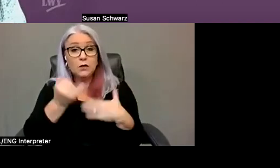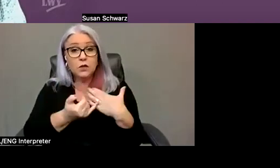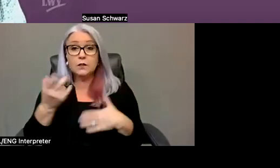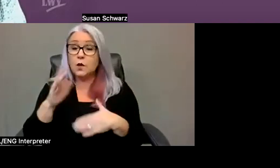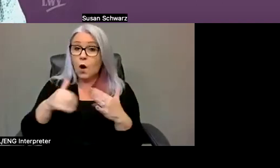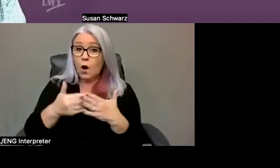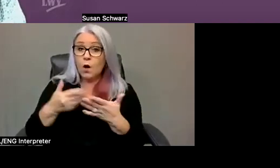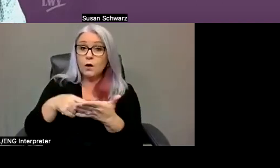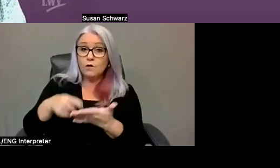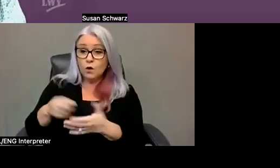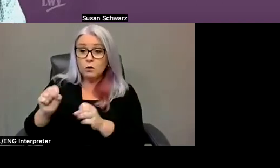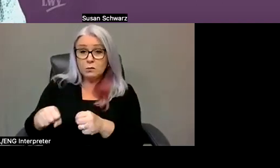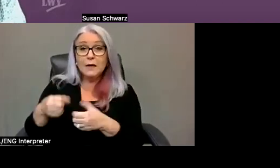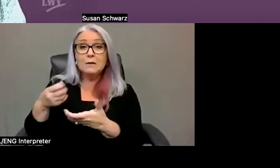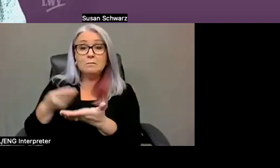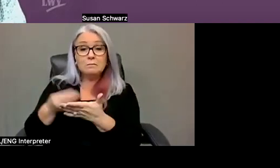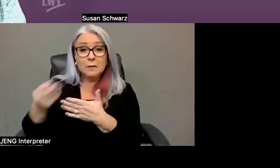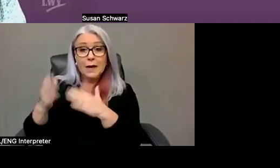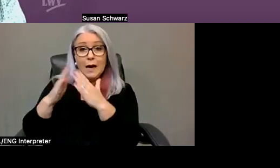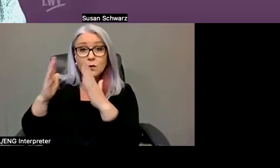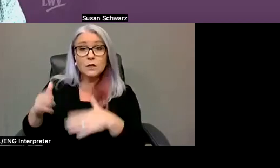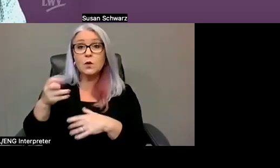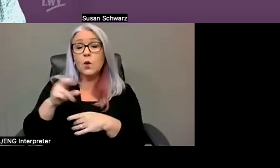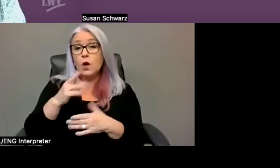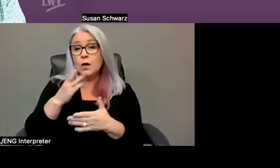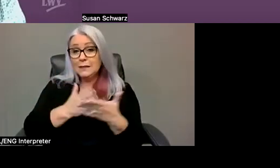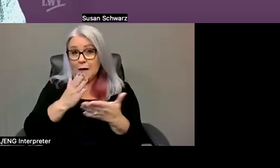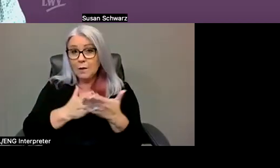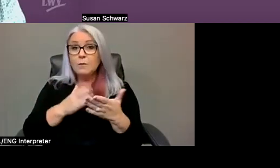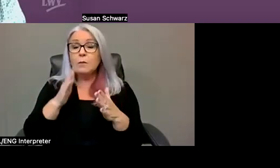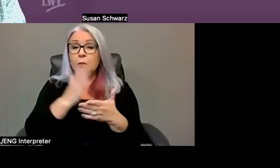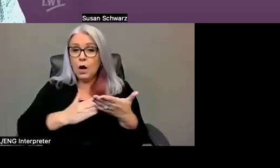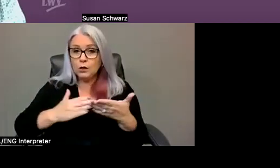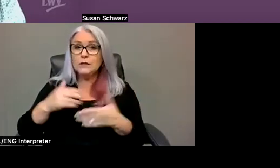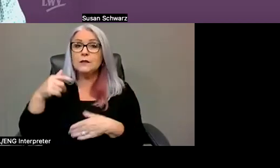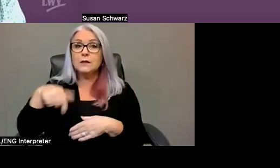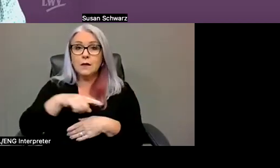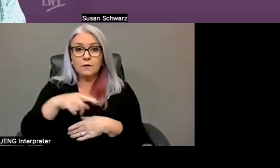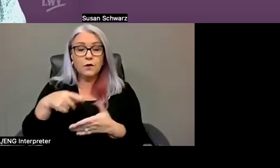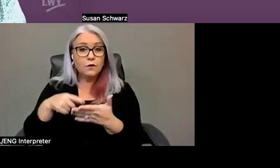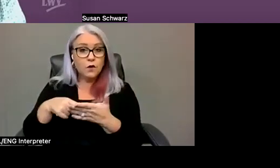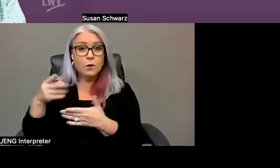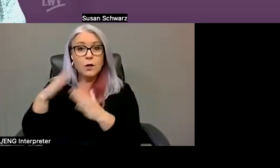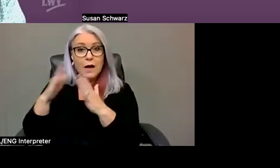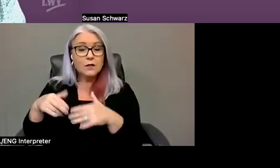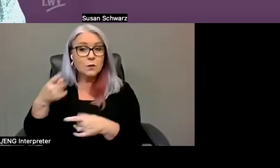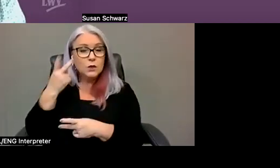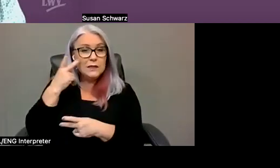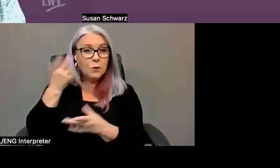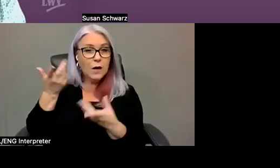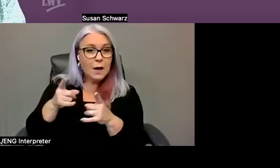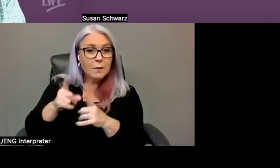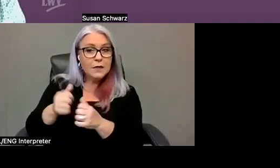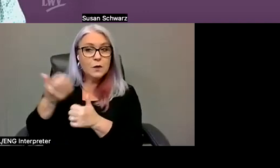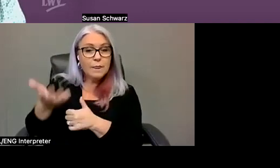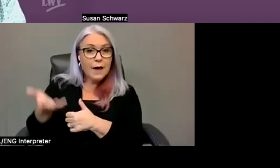affordable housing or a major part of it affordable housing. So we look forward to see what comes back with that.